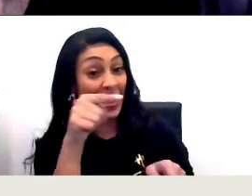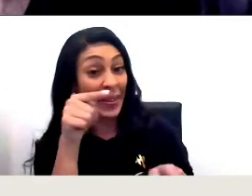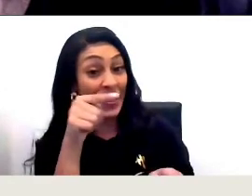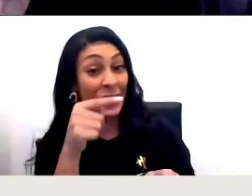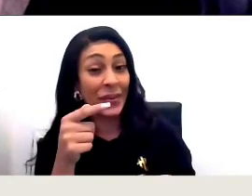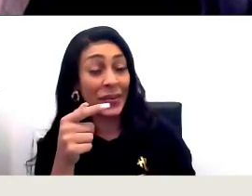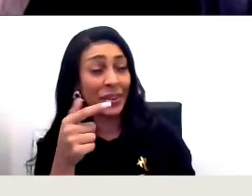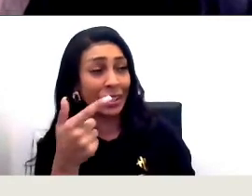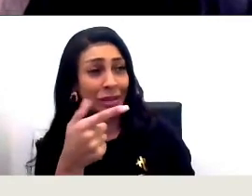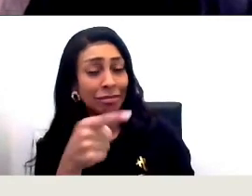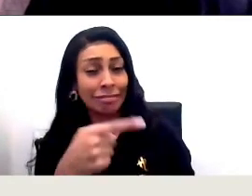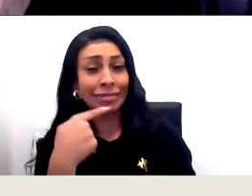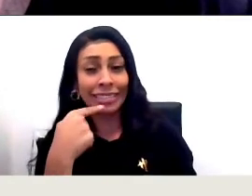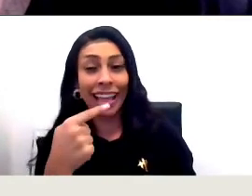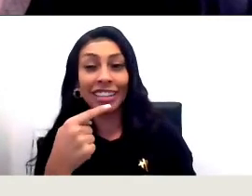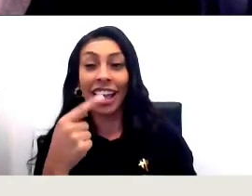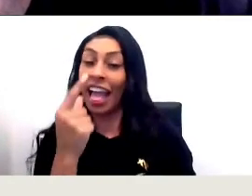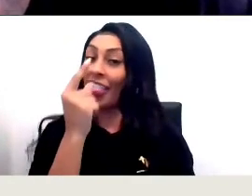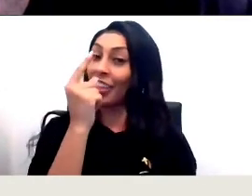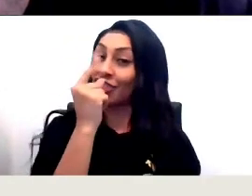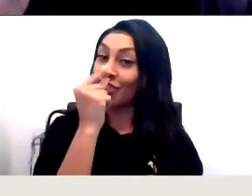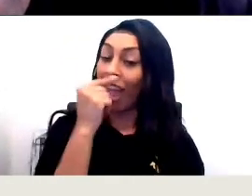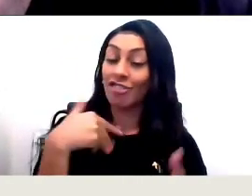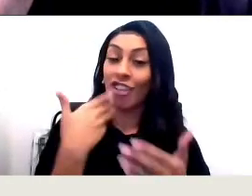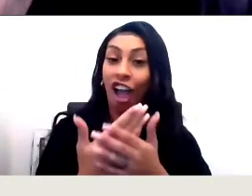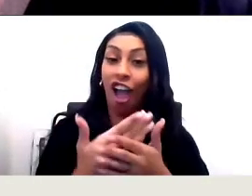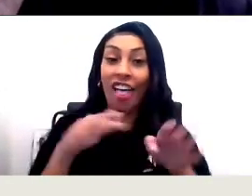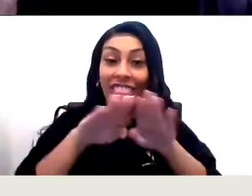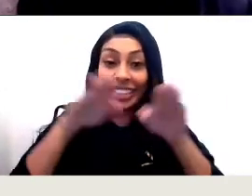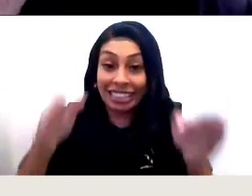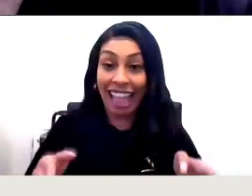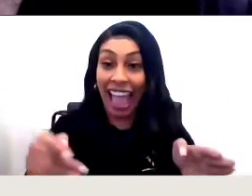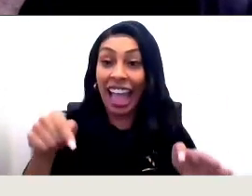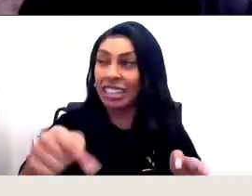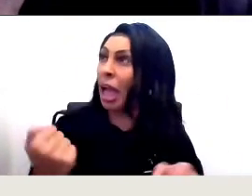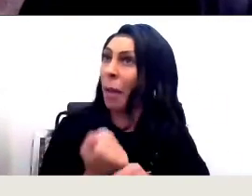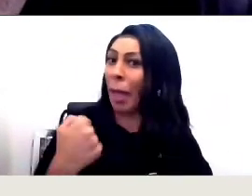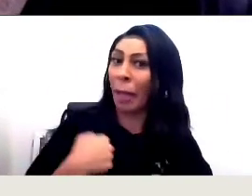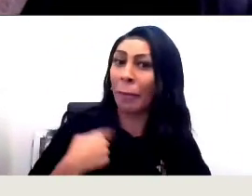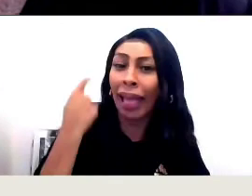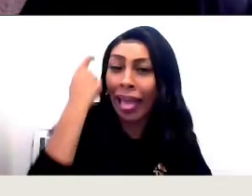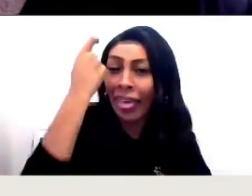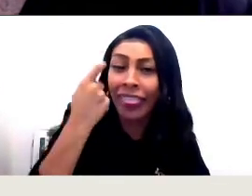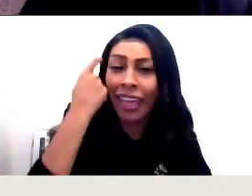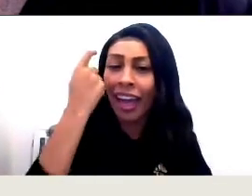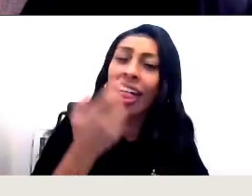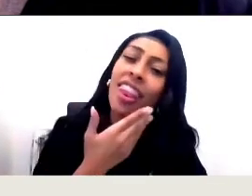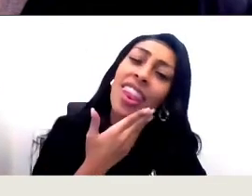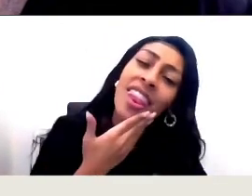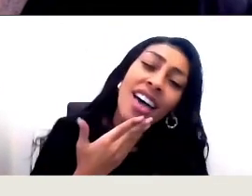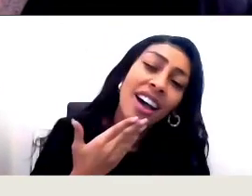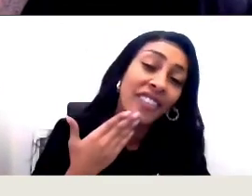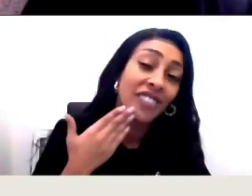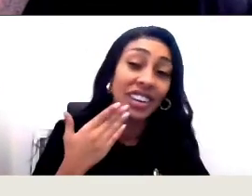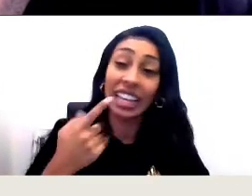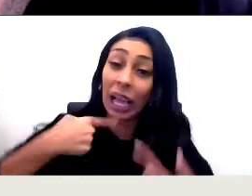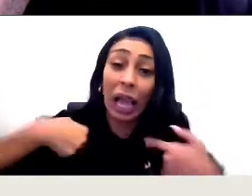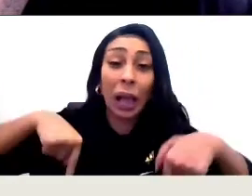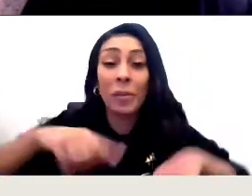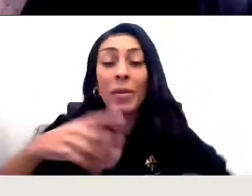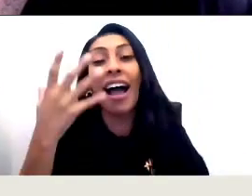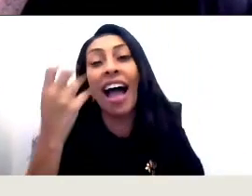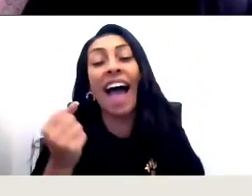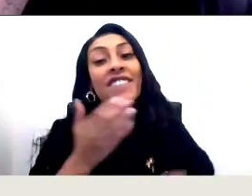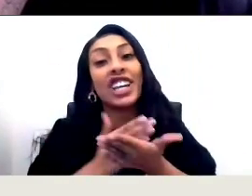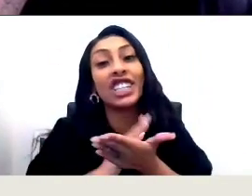funny you saying that you just got the chance to be on stage again after all this time. Made me think how lovely that we have kind